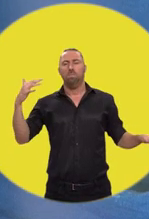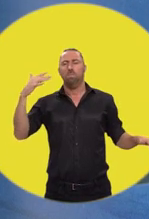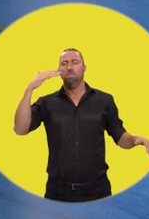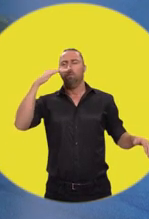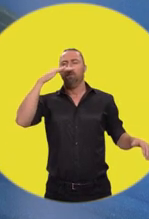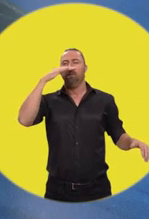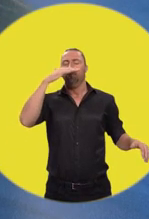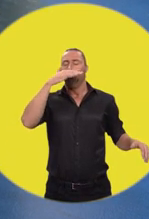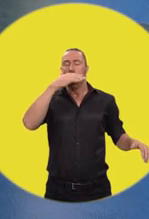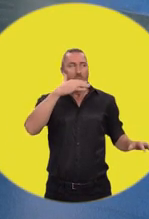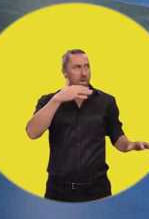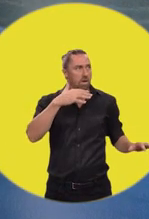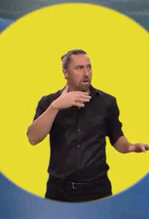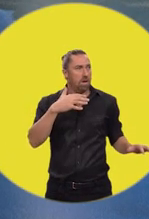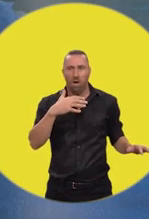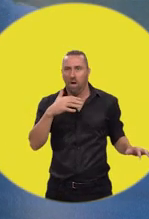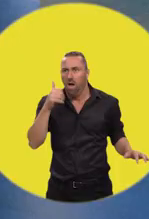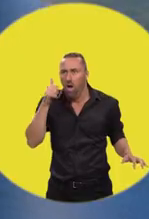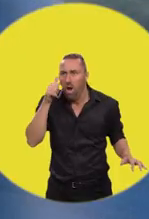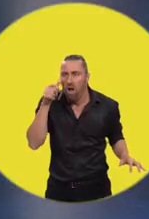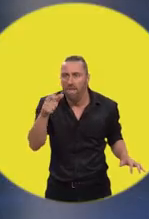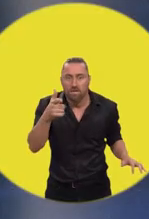beak. Could this be the way?